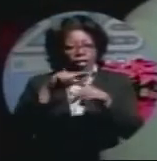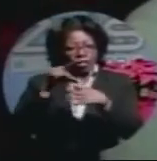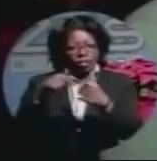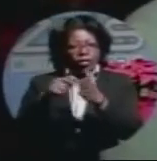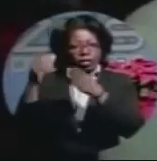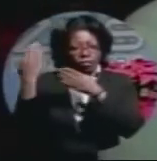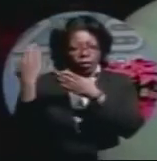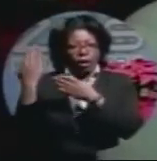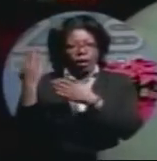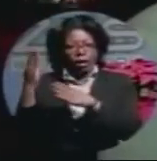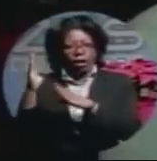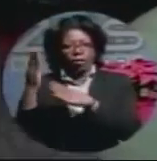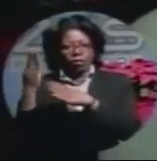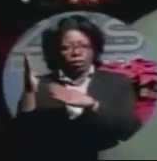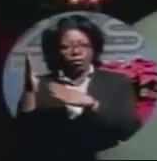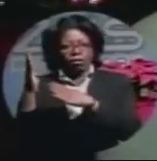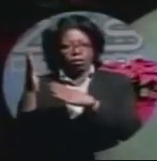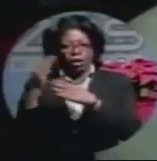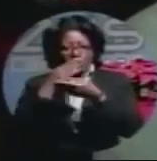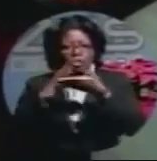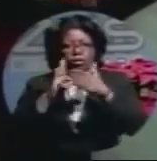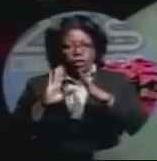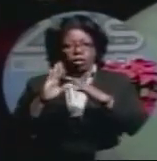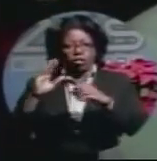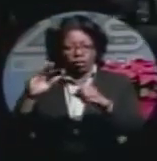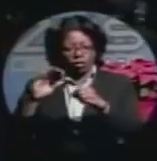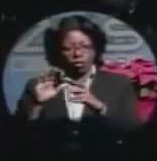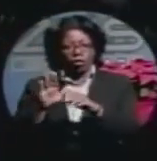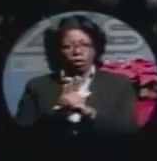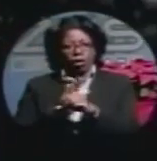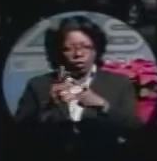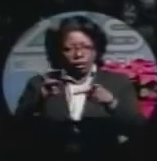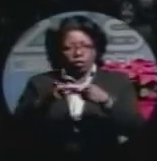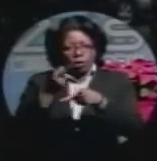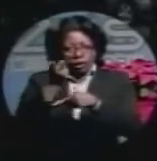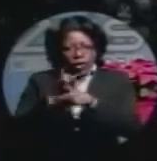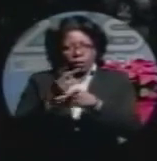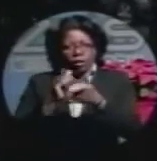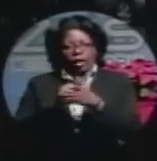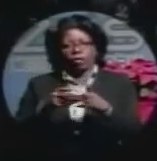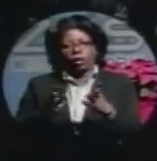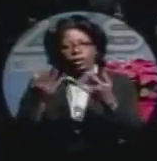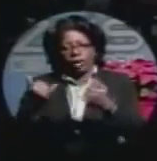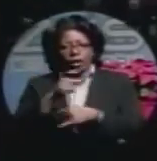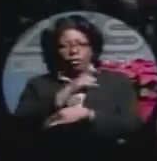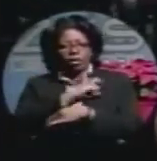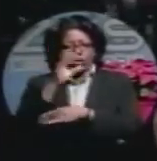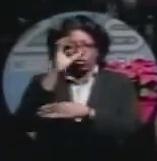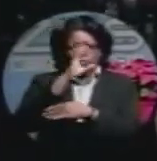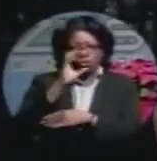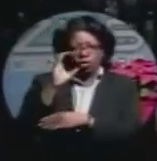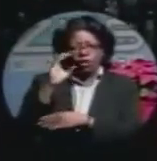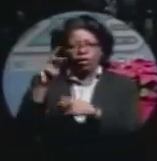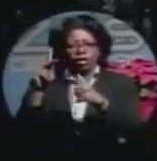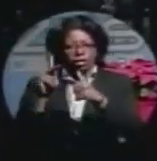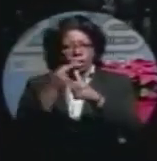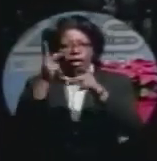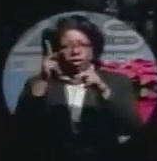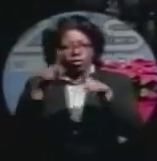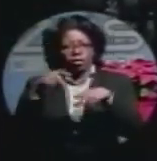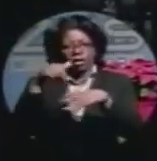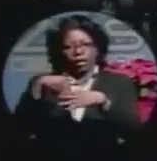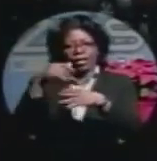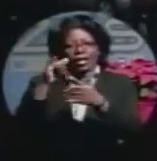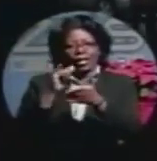you know, is a peaceful place, and we'd like to keep it that way. Meantime, police are now on the hunt for the second culprit involved in